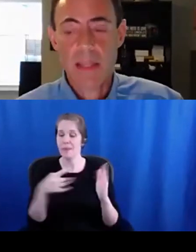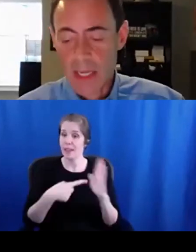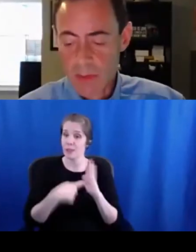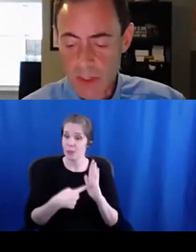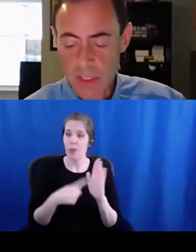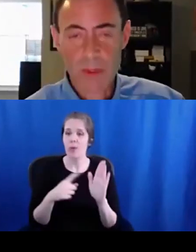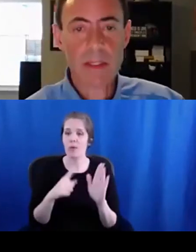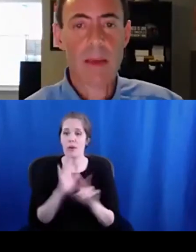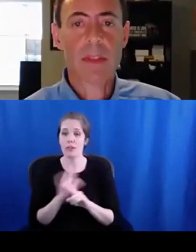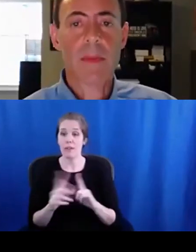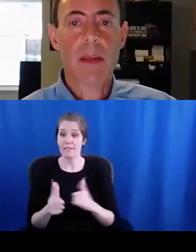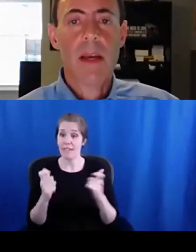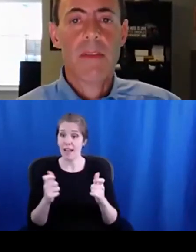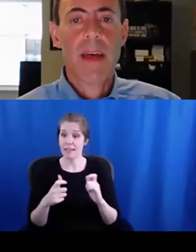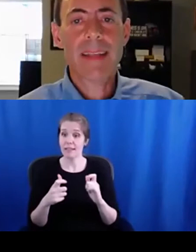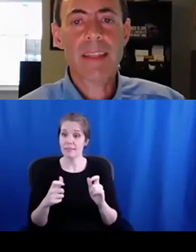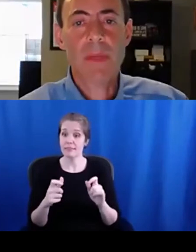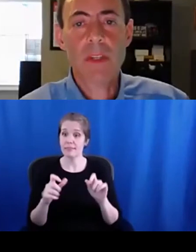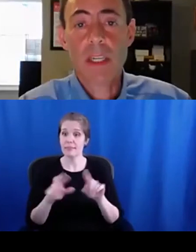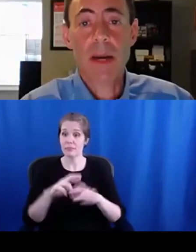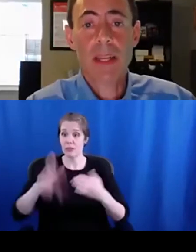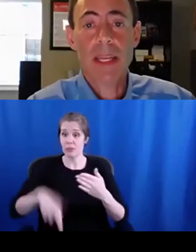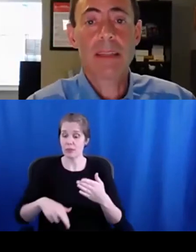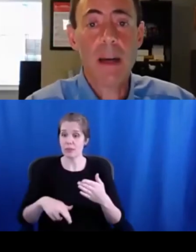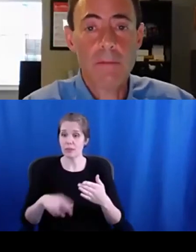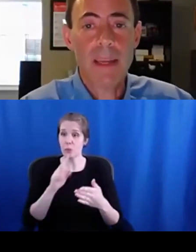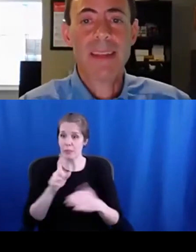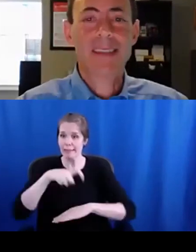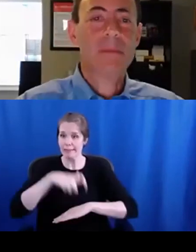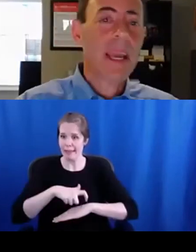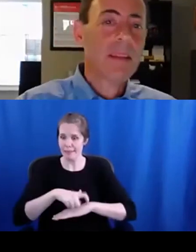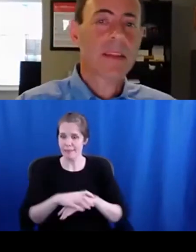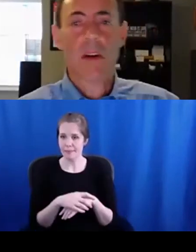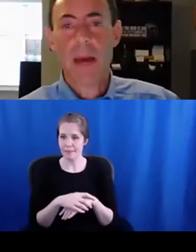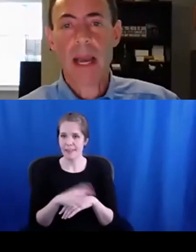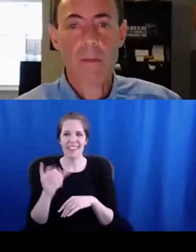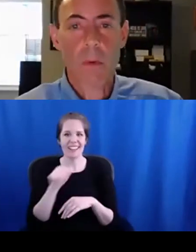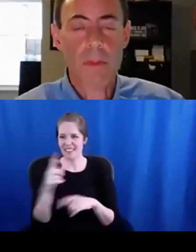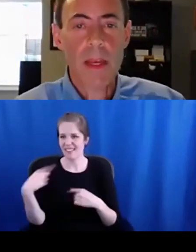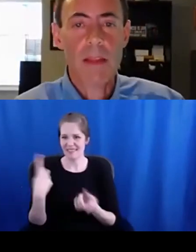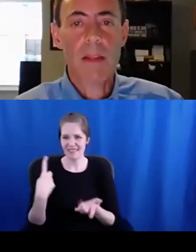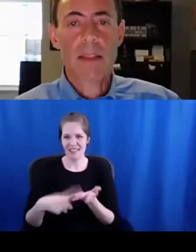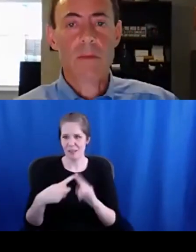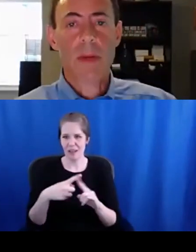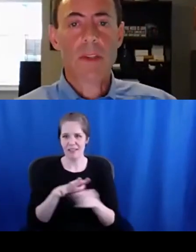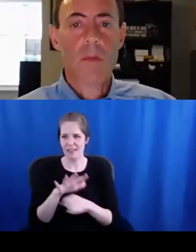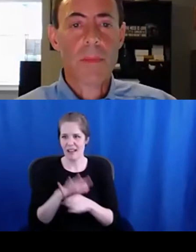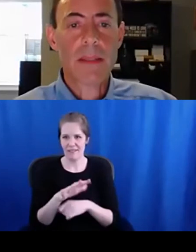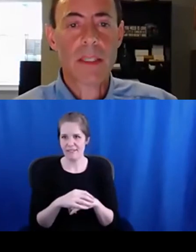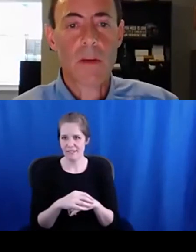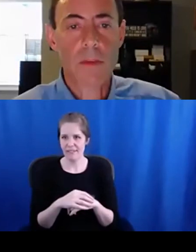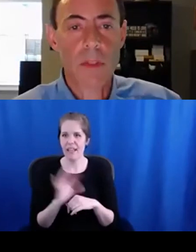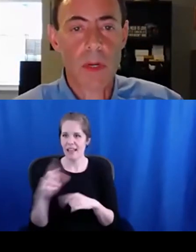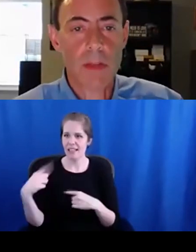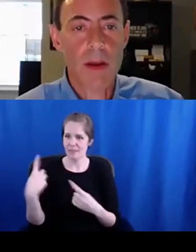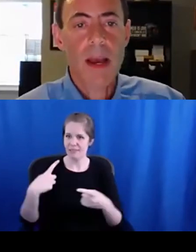And getting results in real time is something that hasn't been talked about enough in this debate that's gone back and forth in the last several weeks over